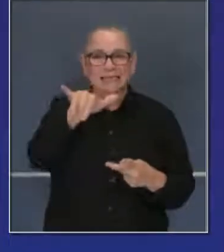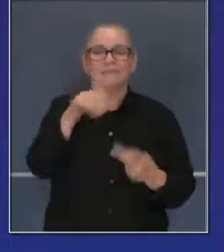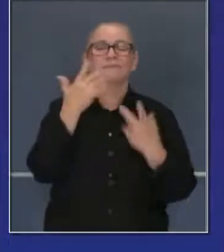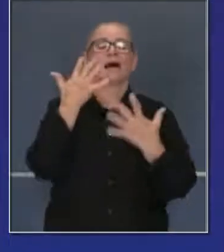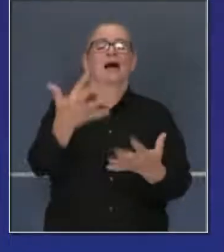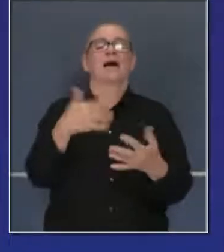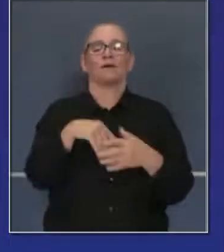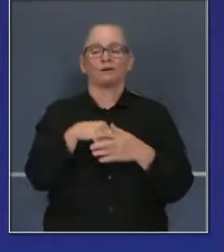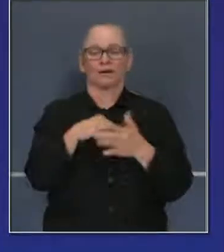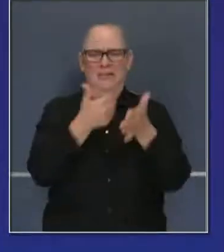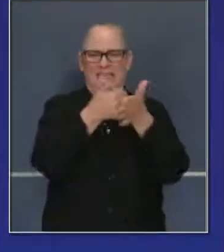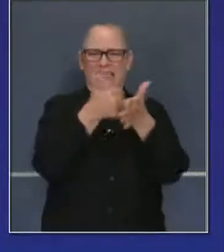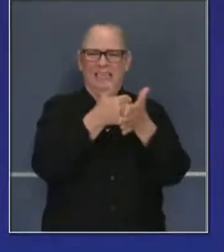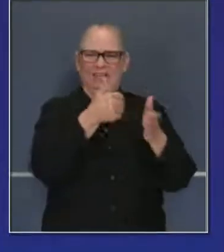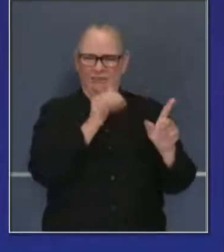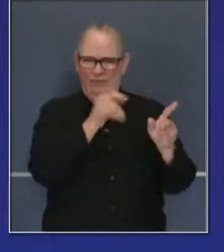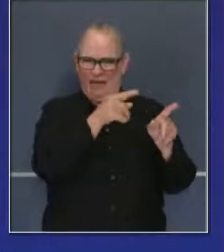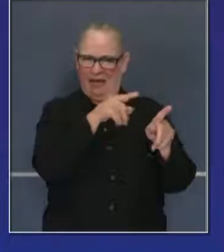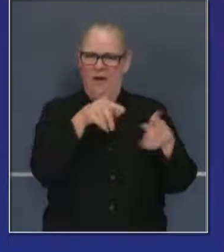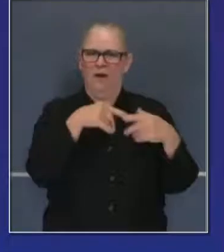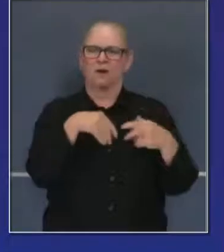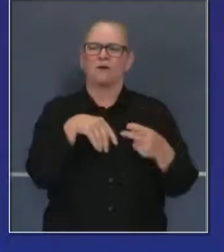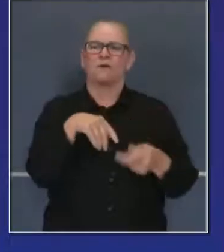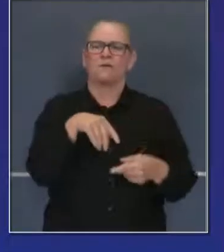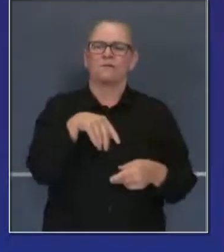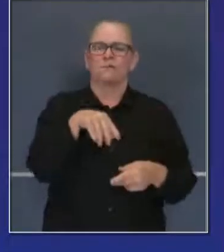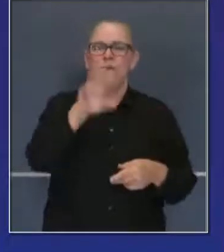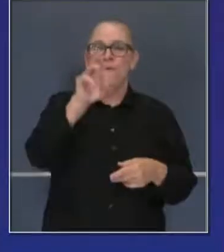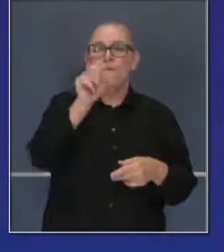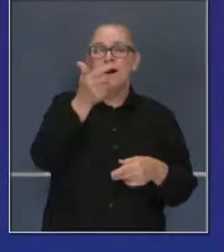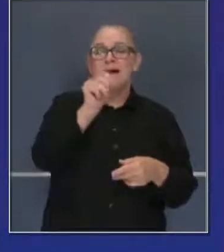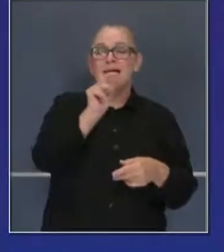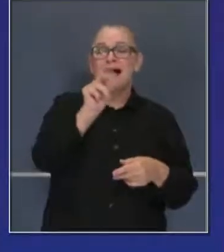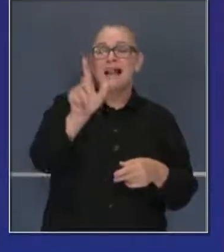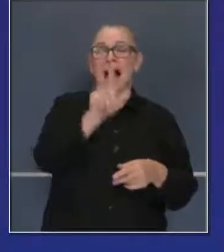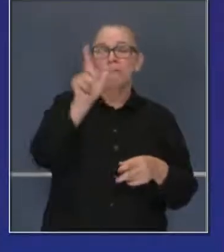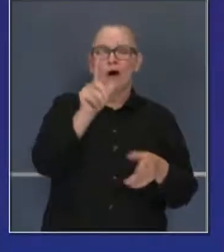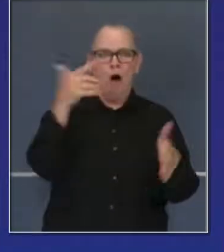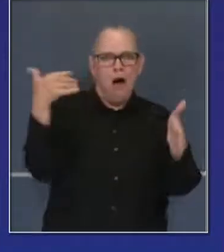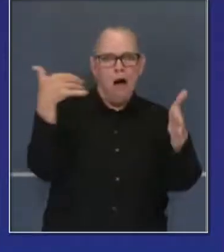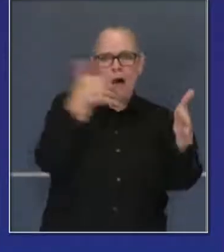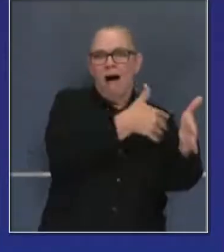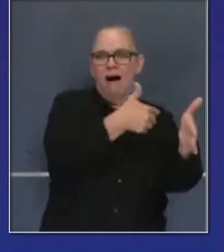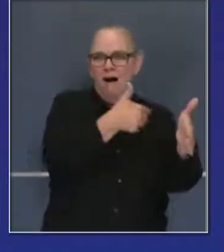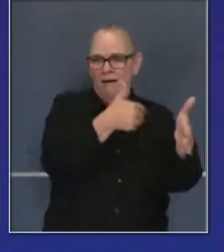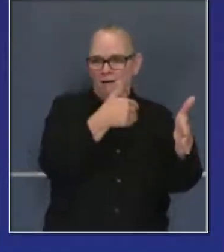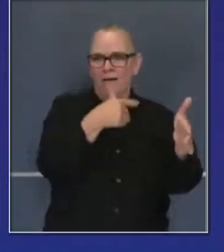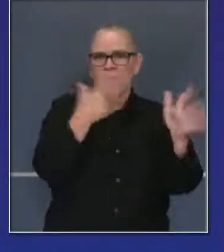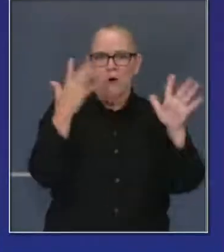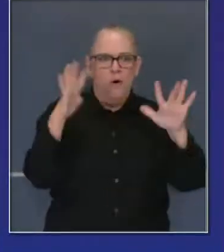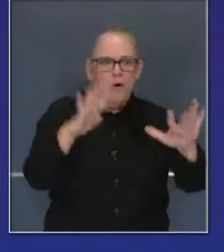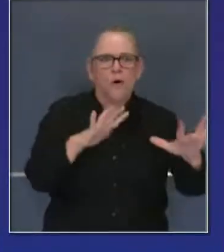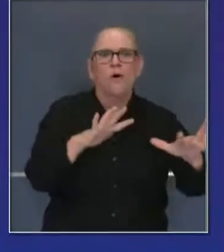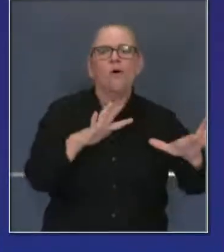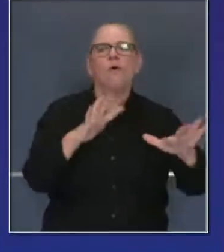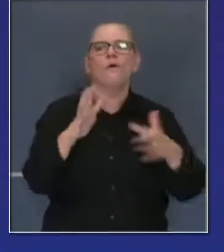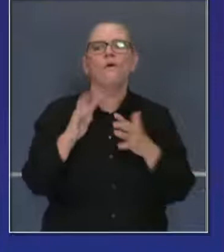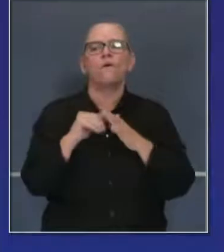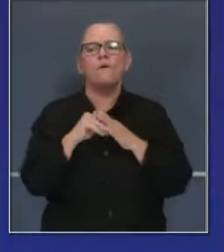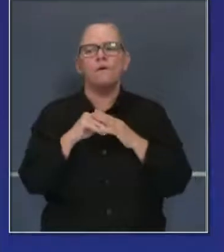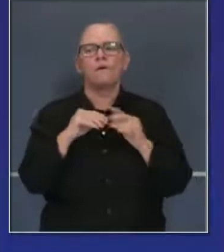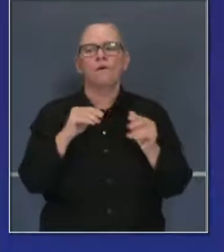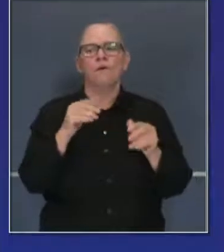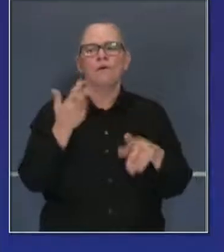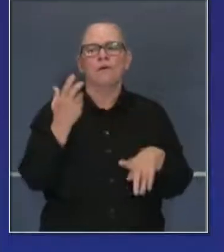itself last year that generated a lot of international headlines, that it was a relatively mild wildfire season